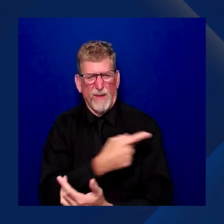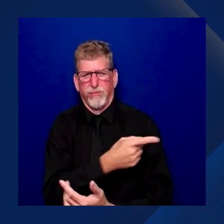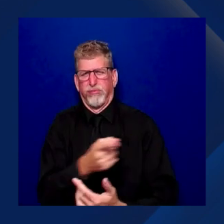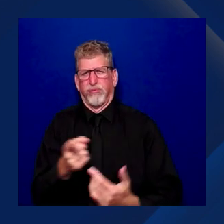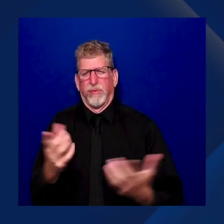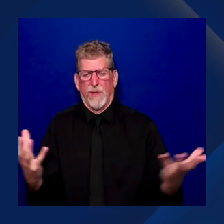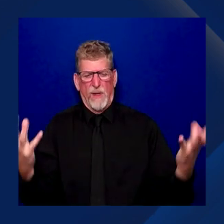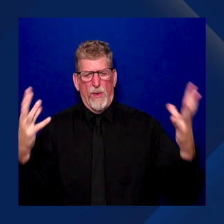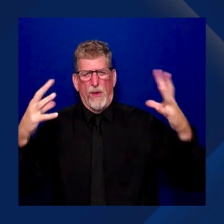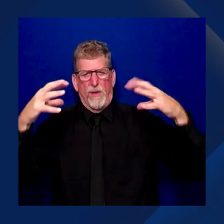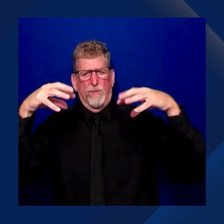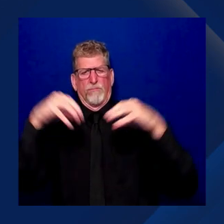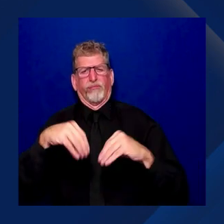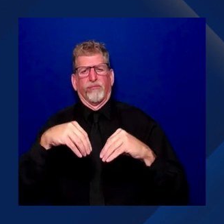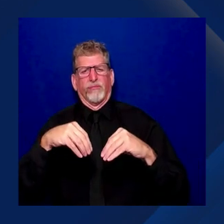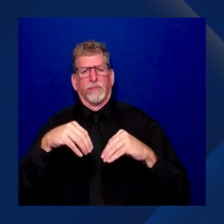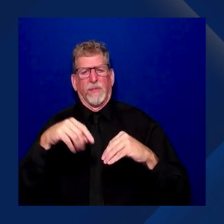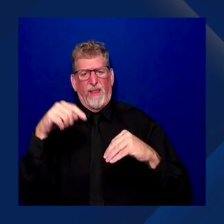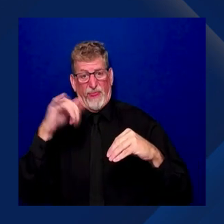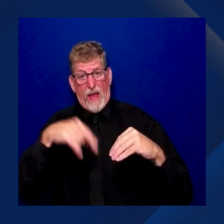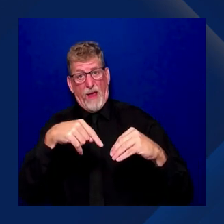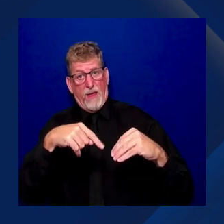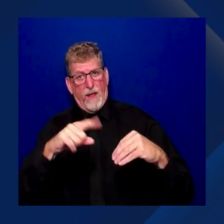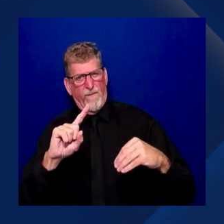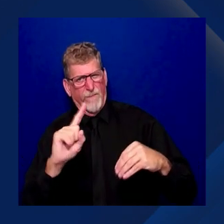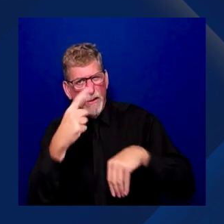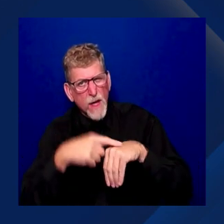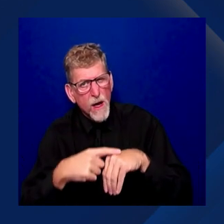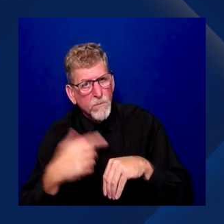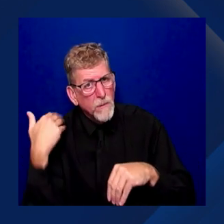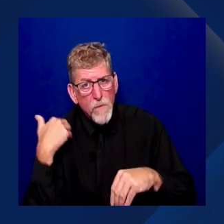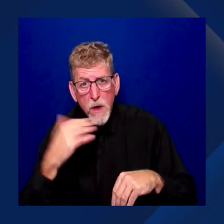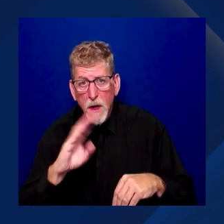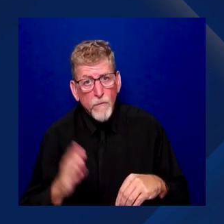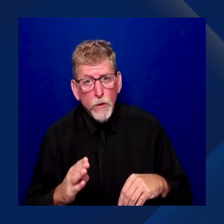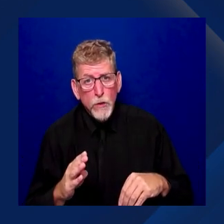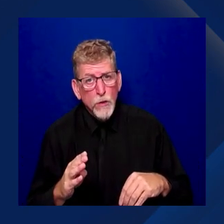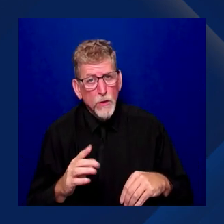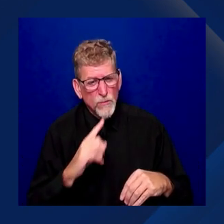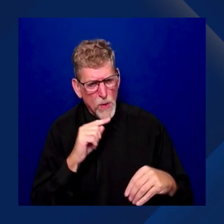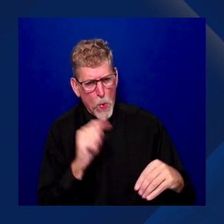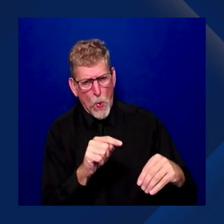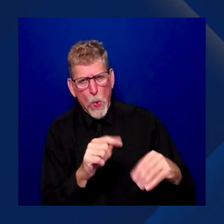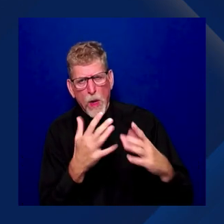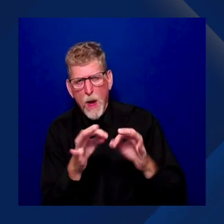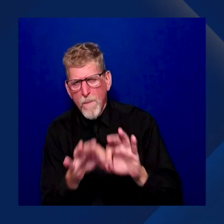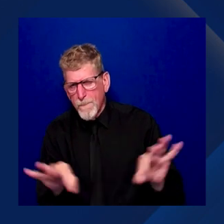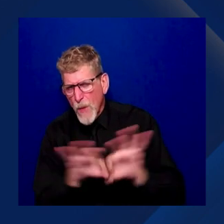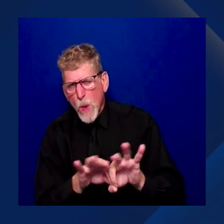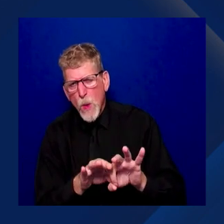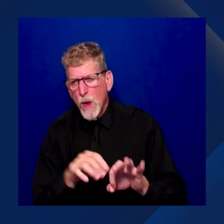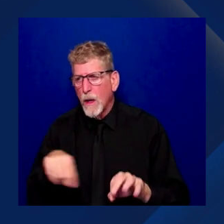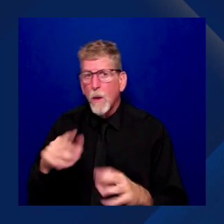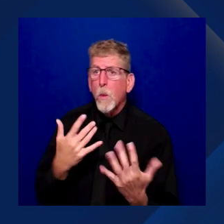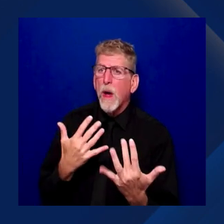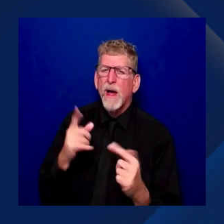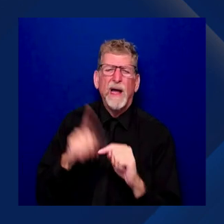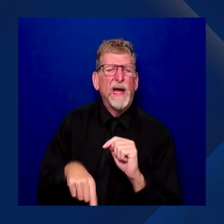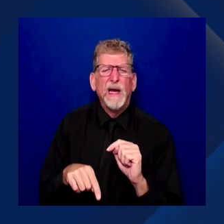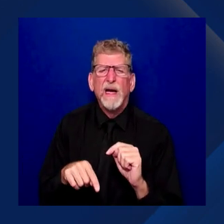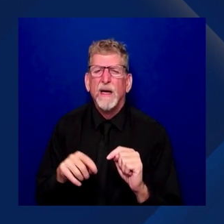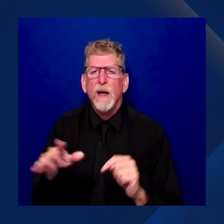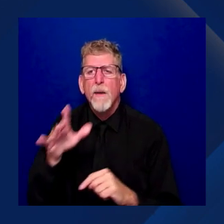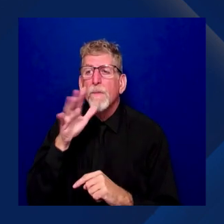tried before. And this is important. It's vital that this cannot wait because of the moms' lives that we will